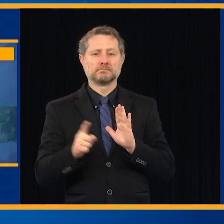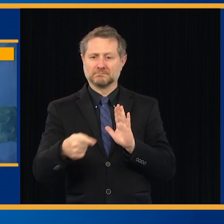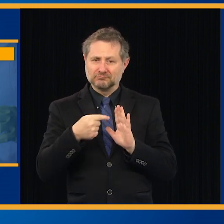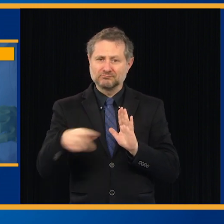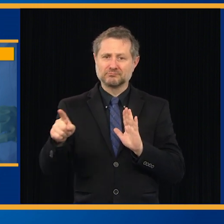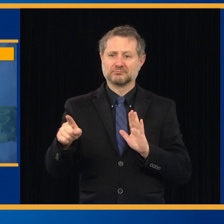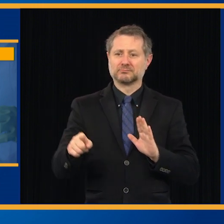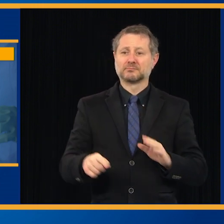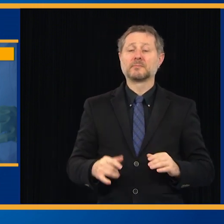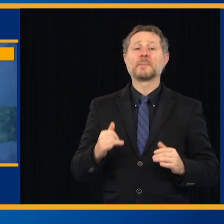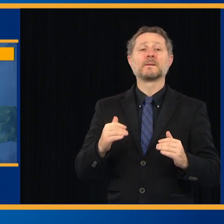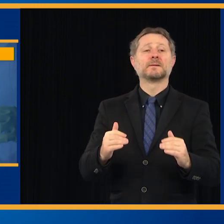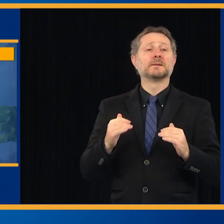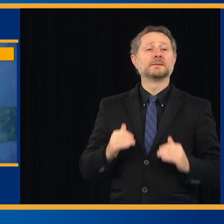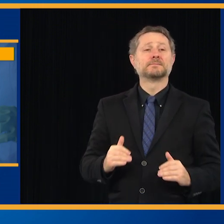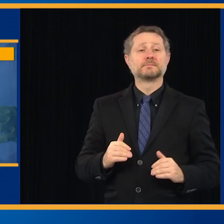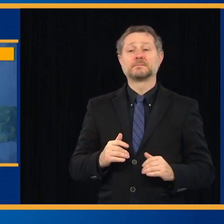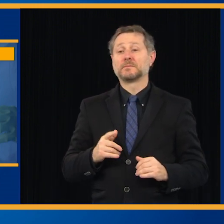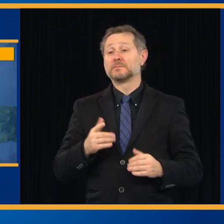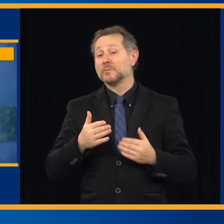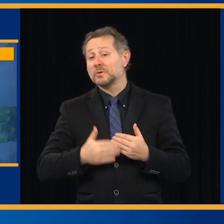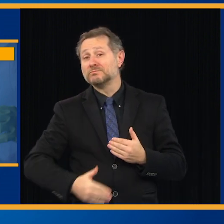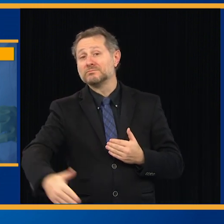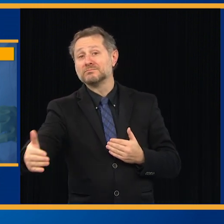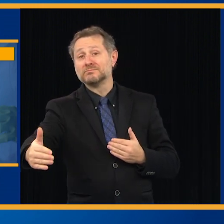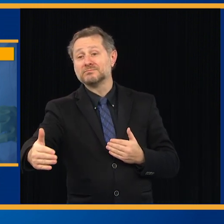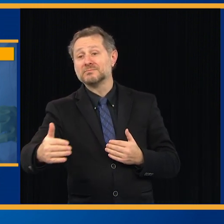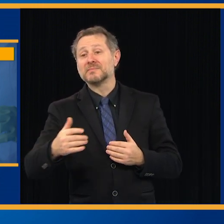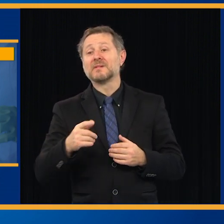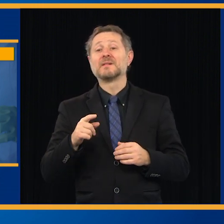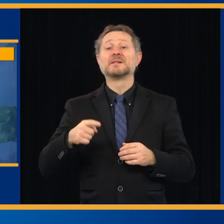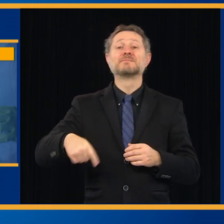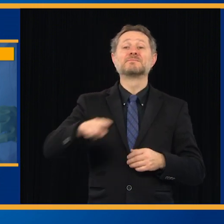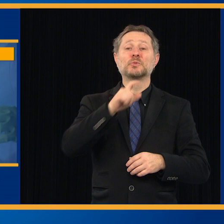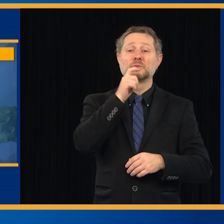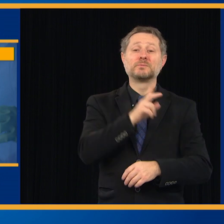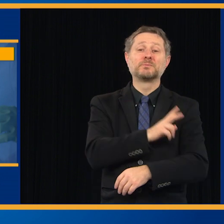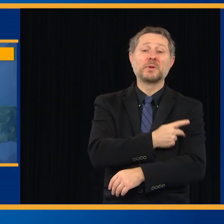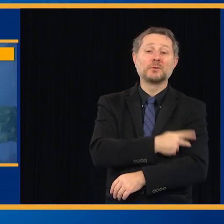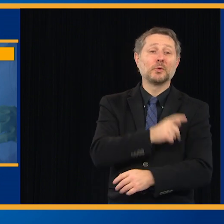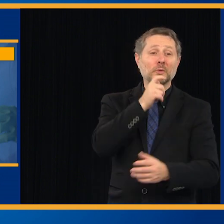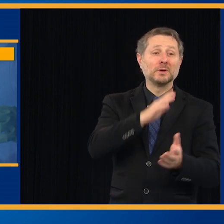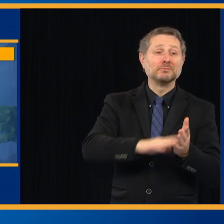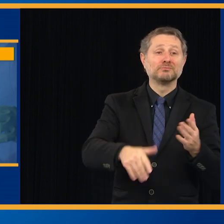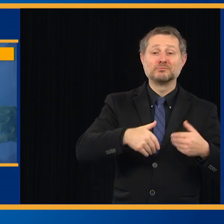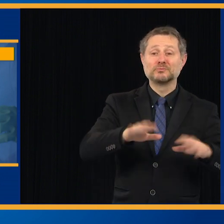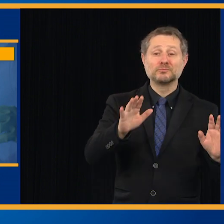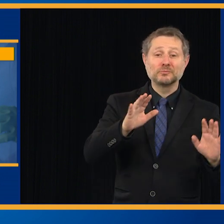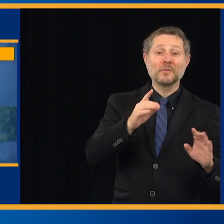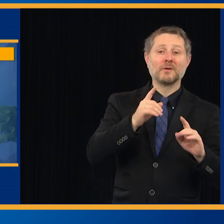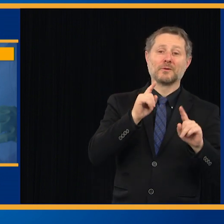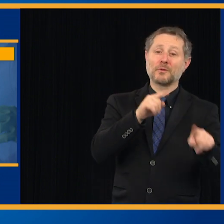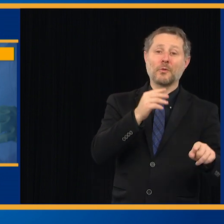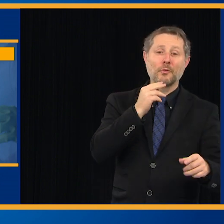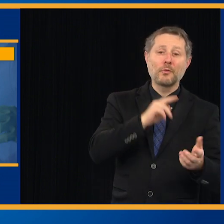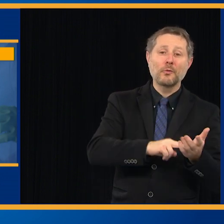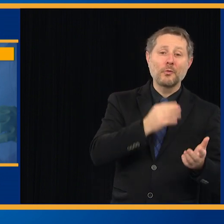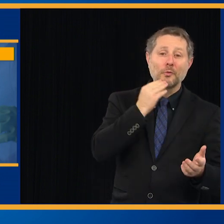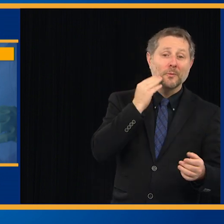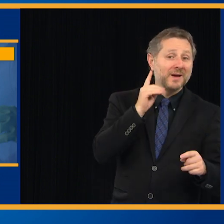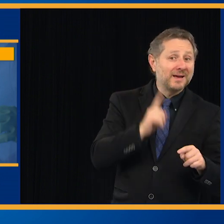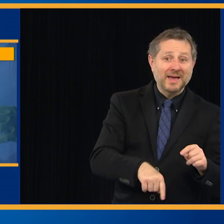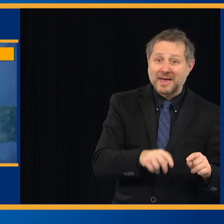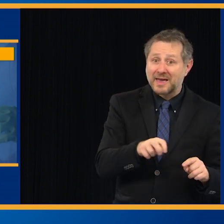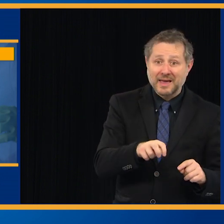Hospitals, going forward, cannot discharge a patient to a nursing home unless the patient